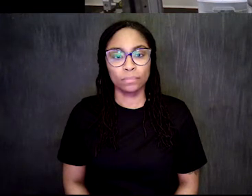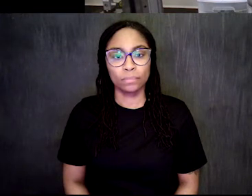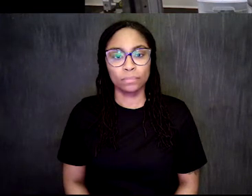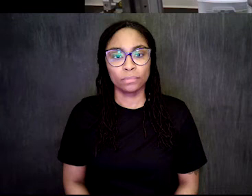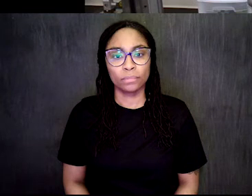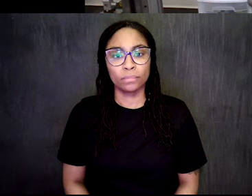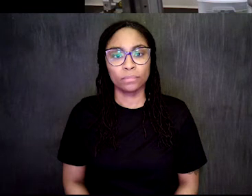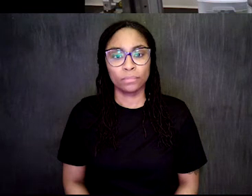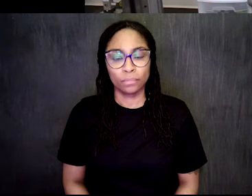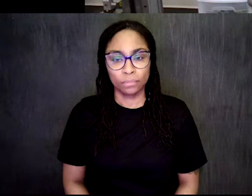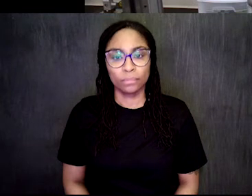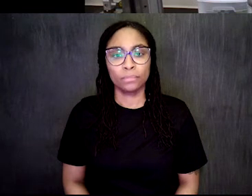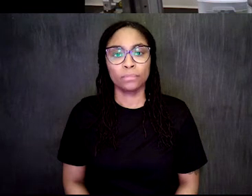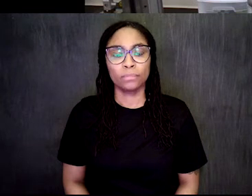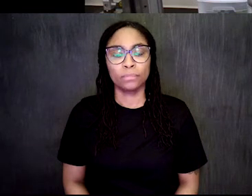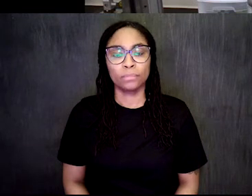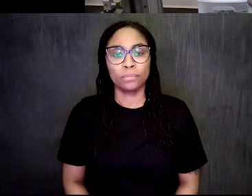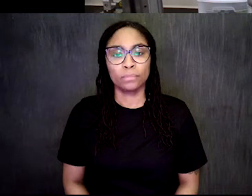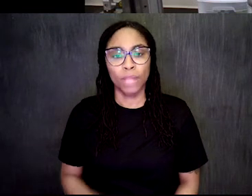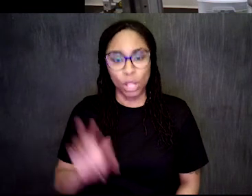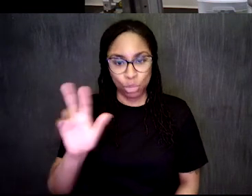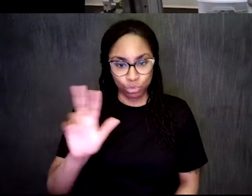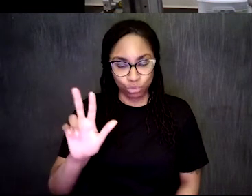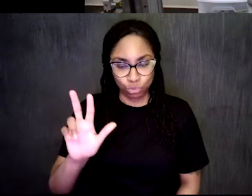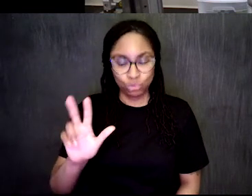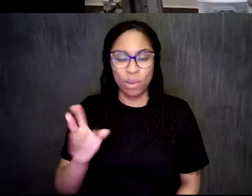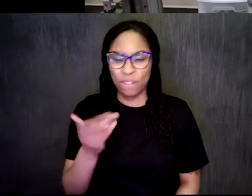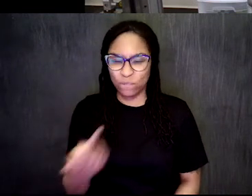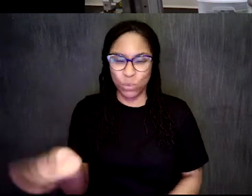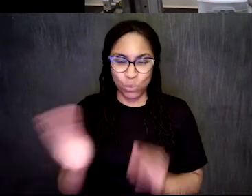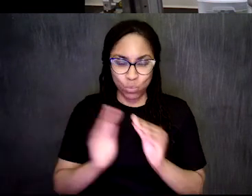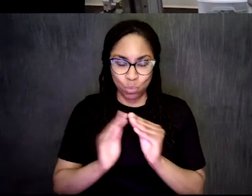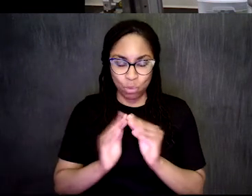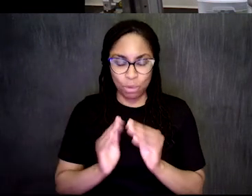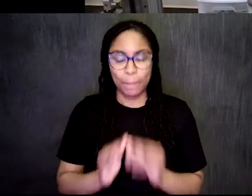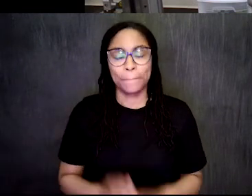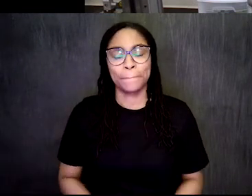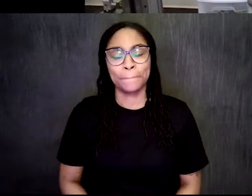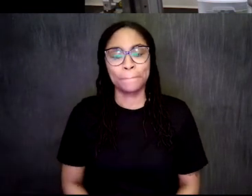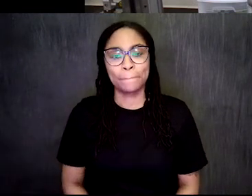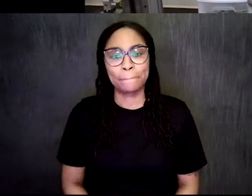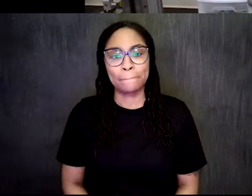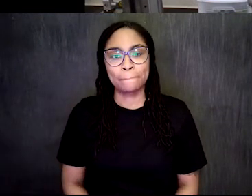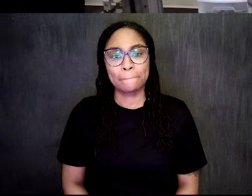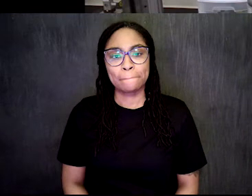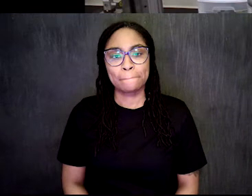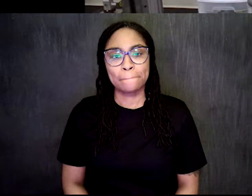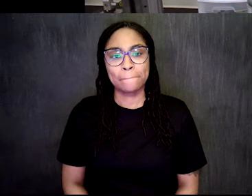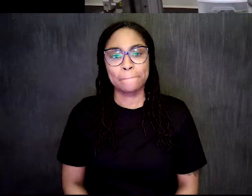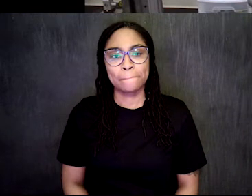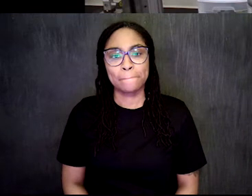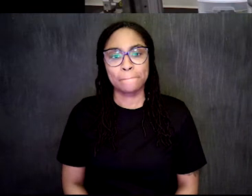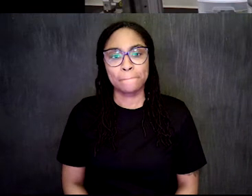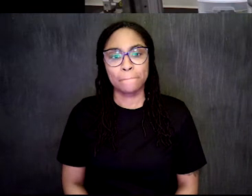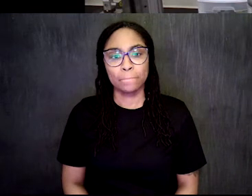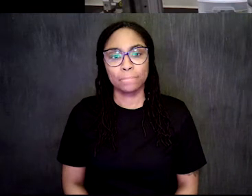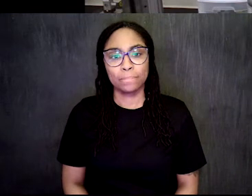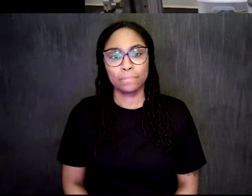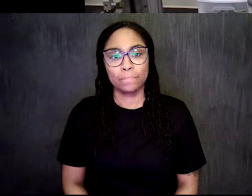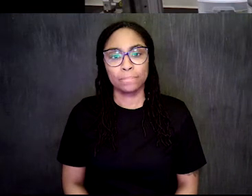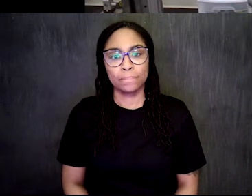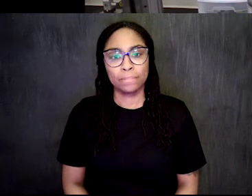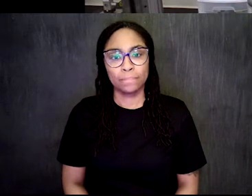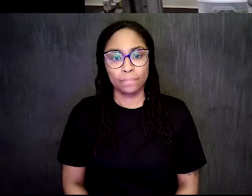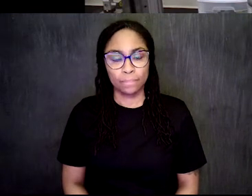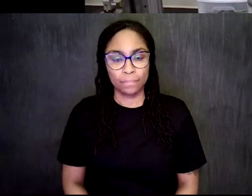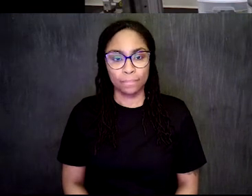it up. 3. Relax. Here we go. A couple more. Knee to the chest. Press the low back